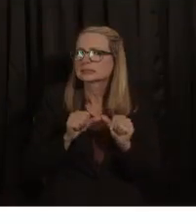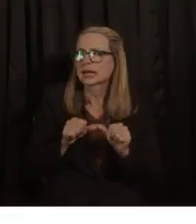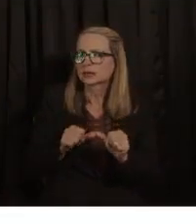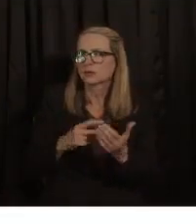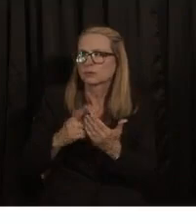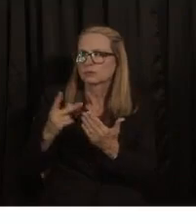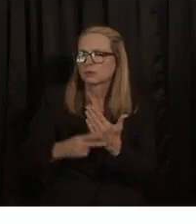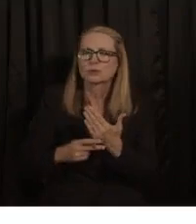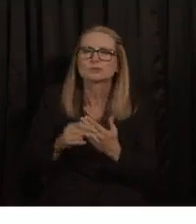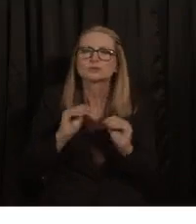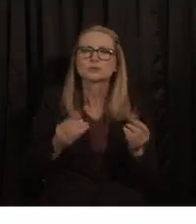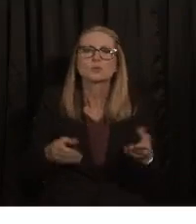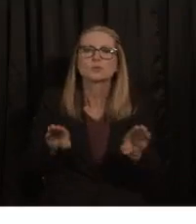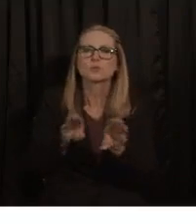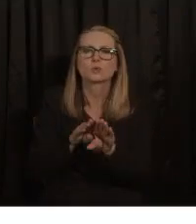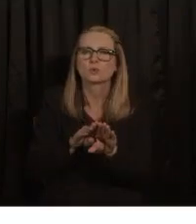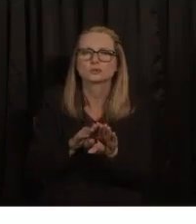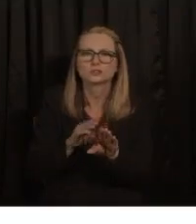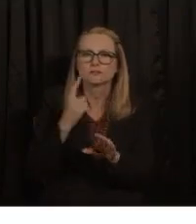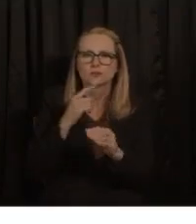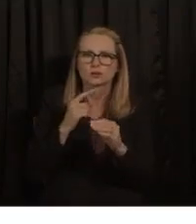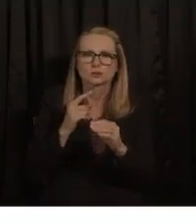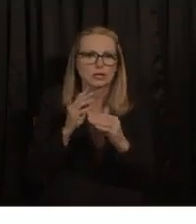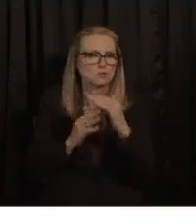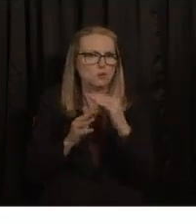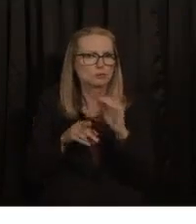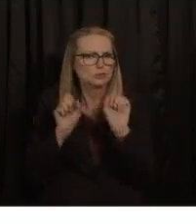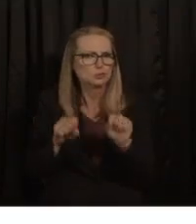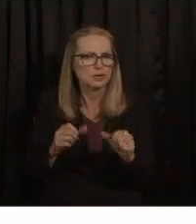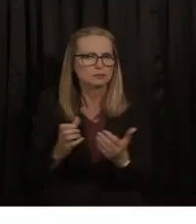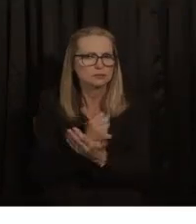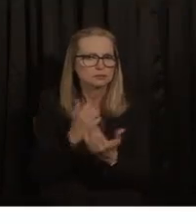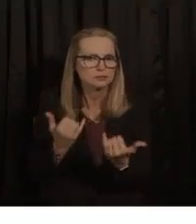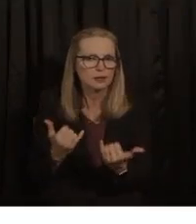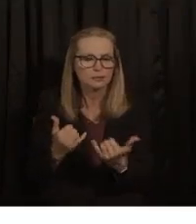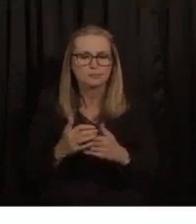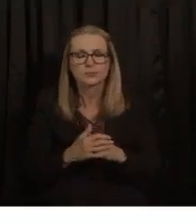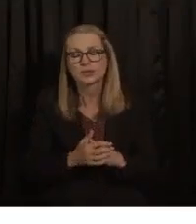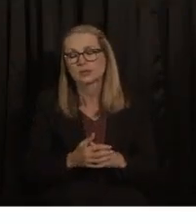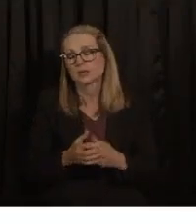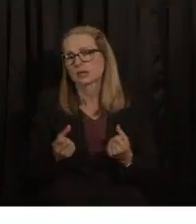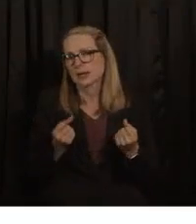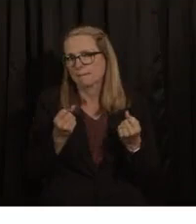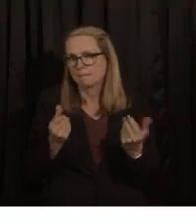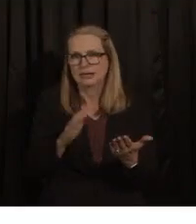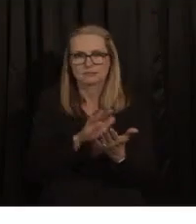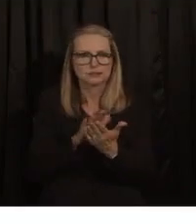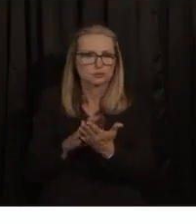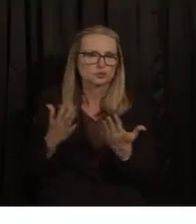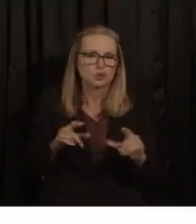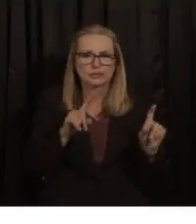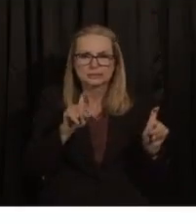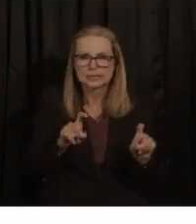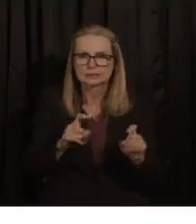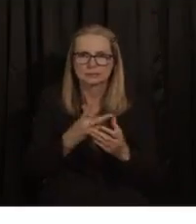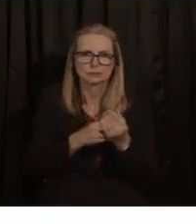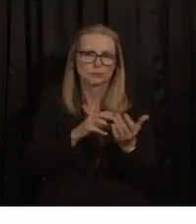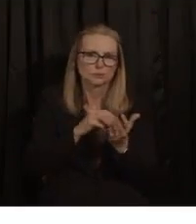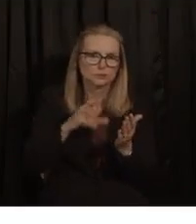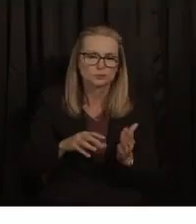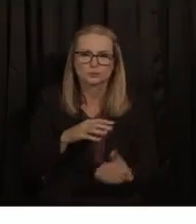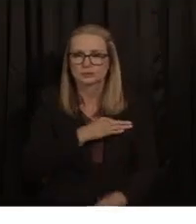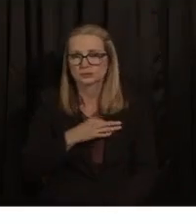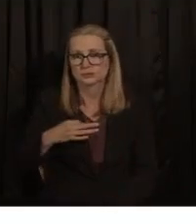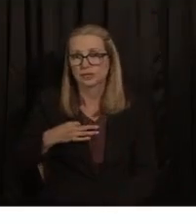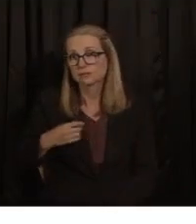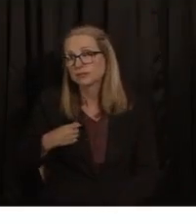enrollment. We applaud the schools who have signed up already and are actively testing their students and staff, and we encourage even more students and